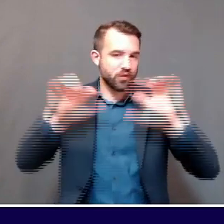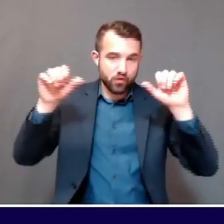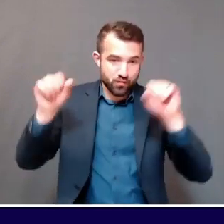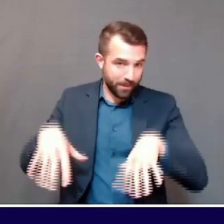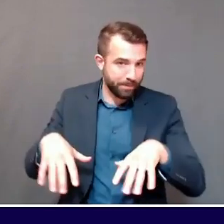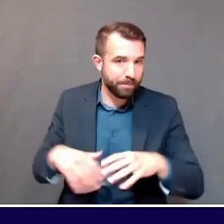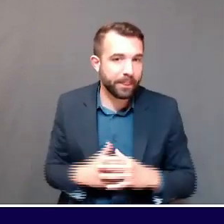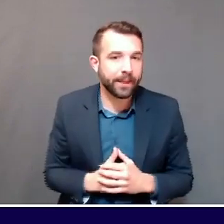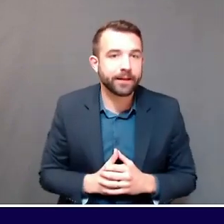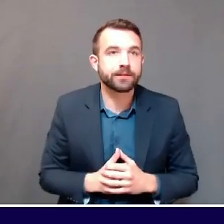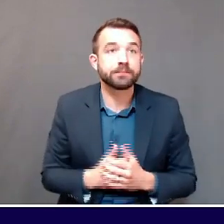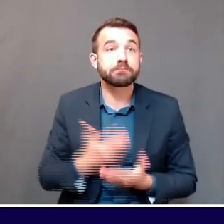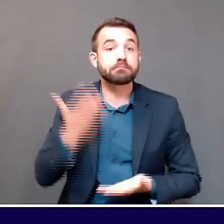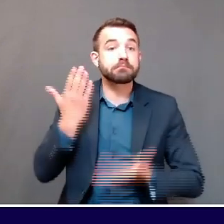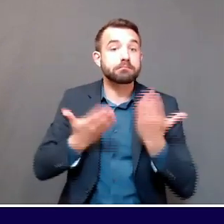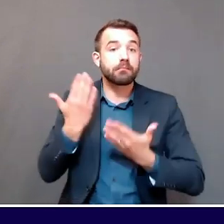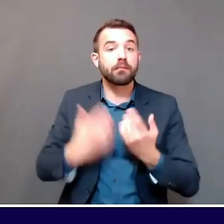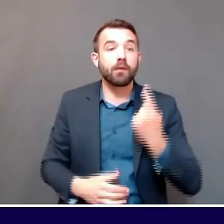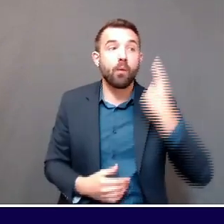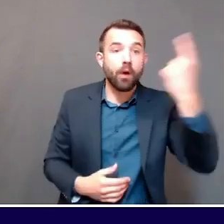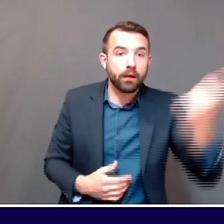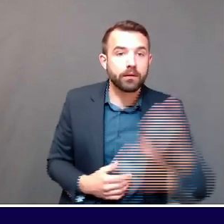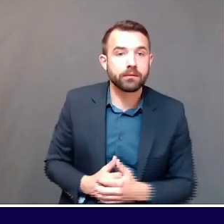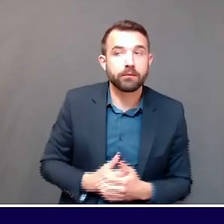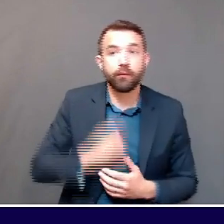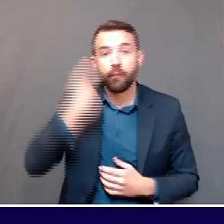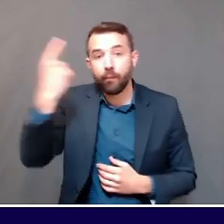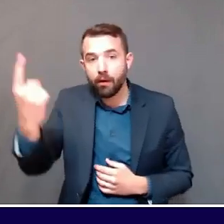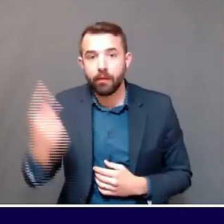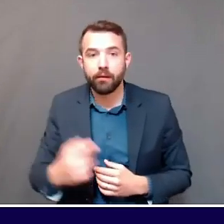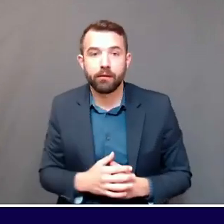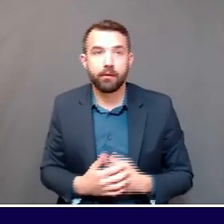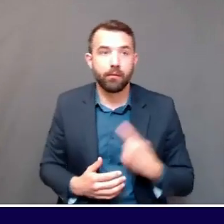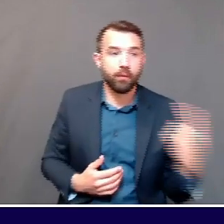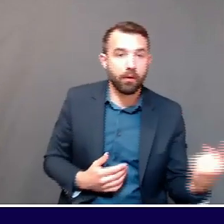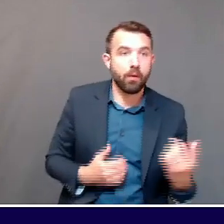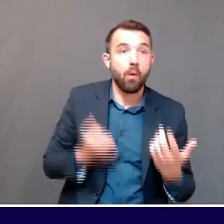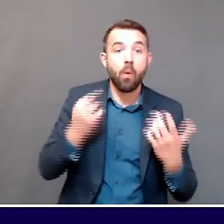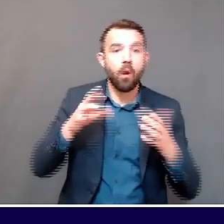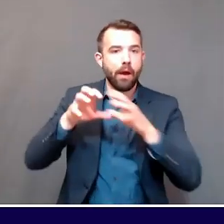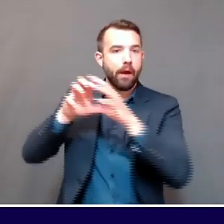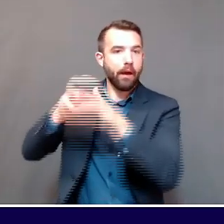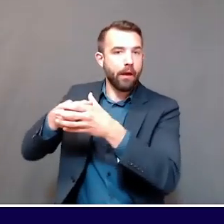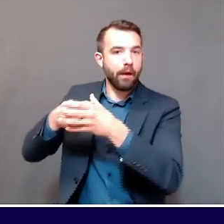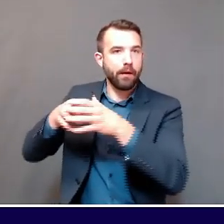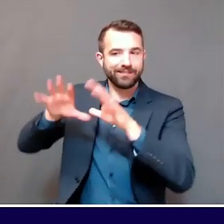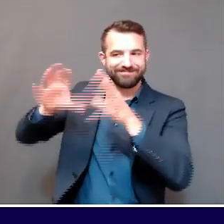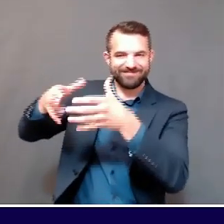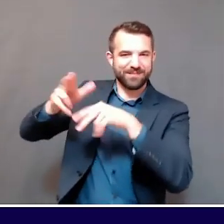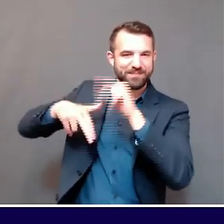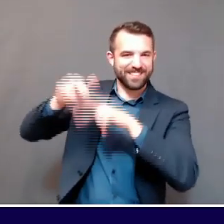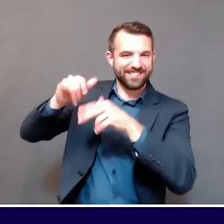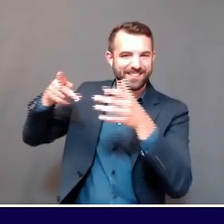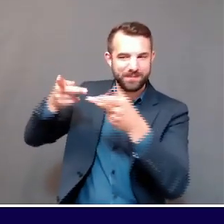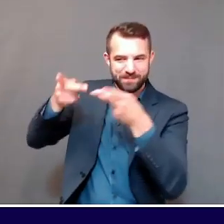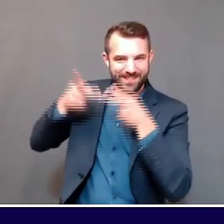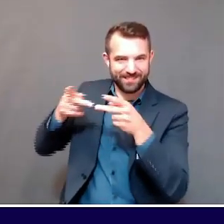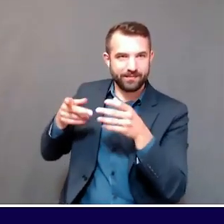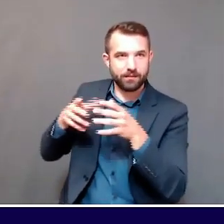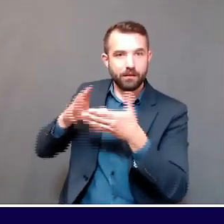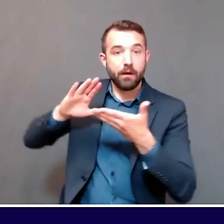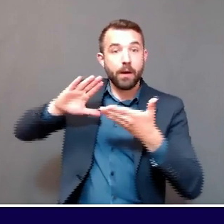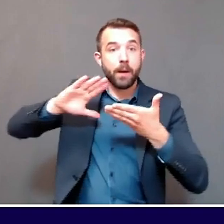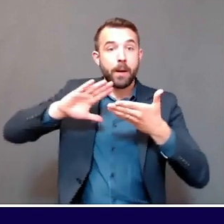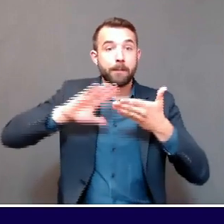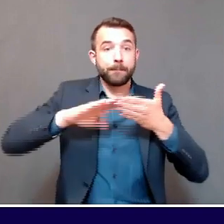be individuals in outbreak settings that could reoccur, but from a community transmission, sort of walking down the